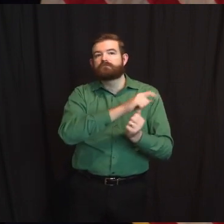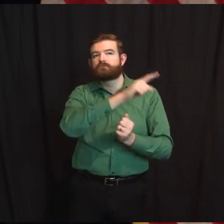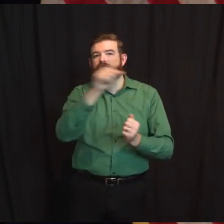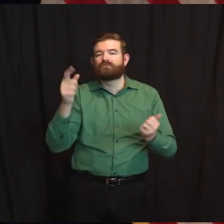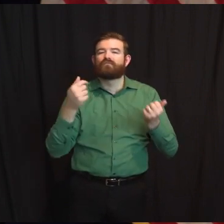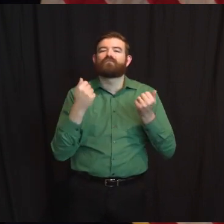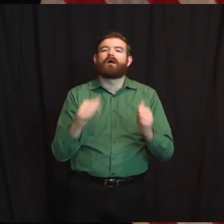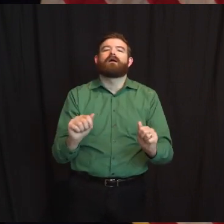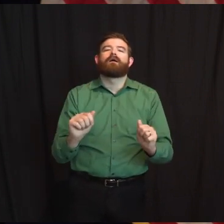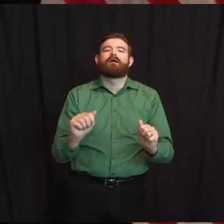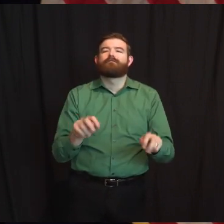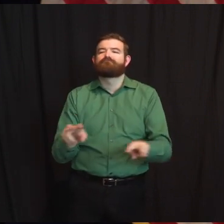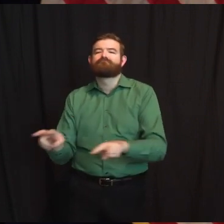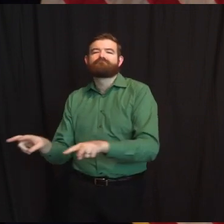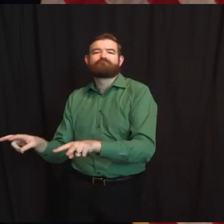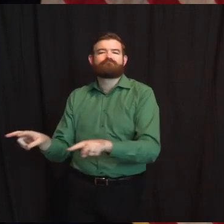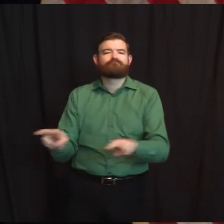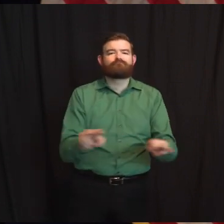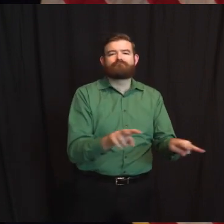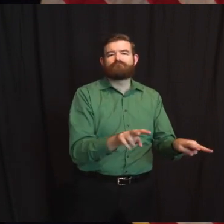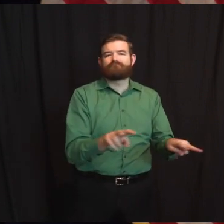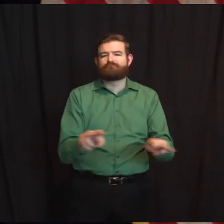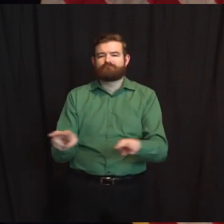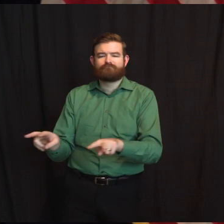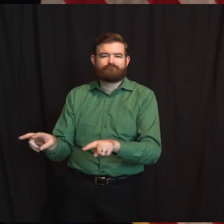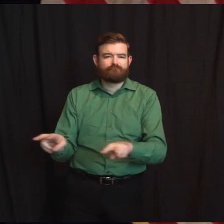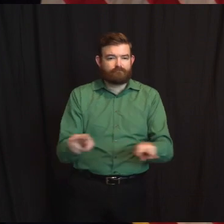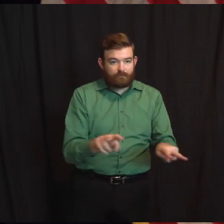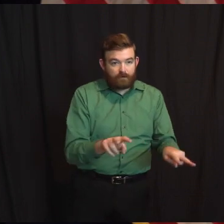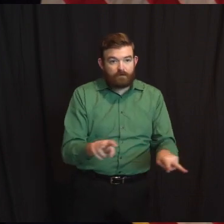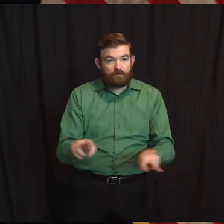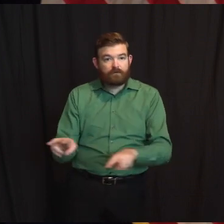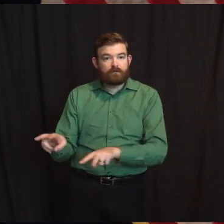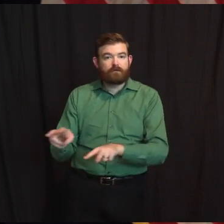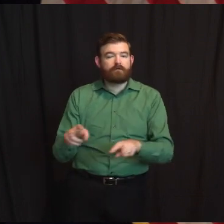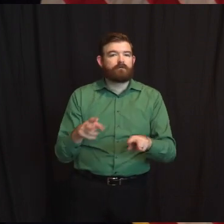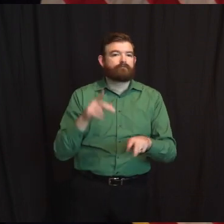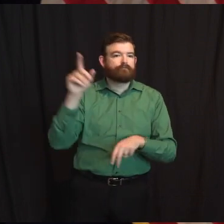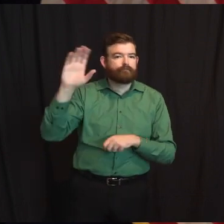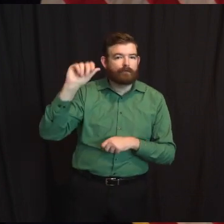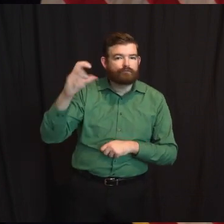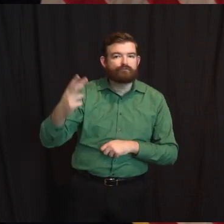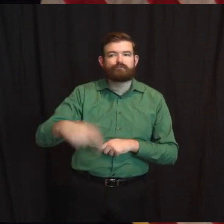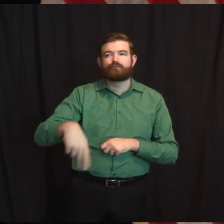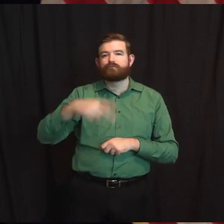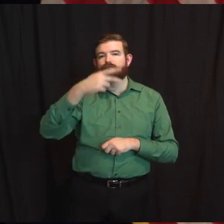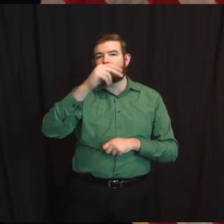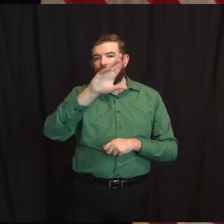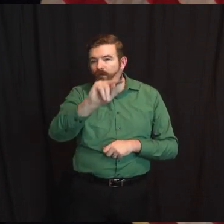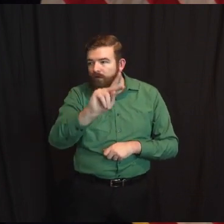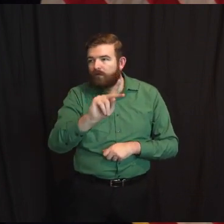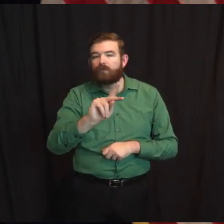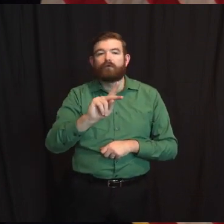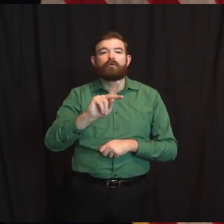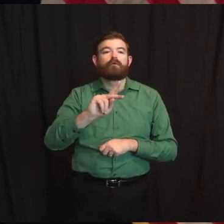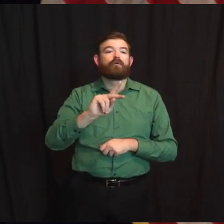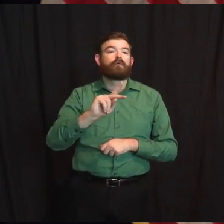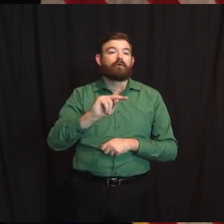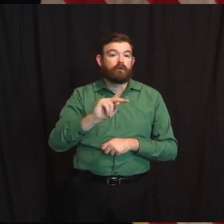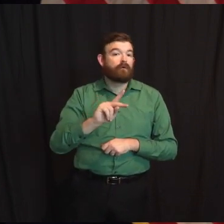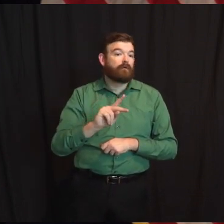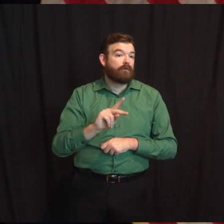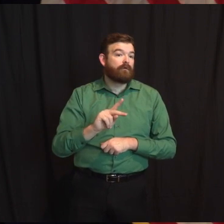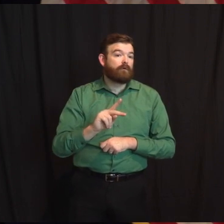the steps we're taking, especially at beaches and parks. Know that as the data continues to get